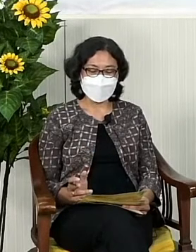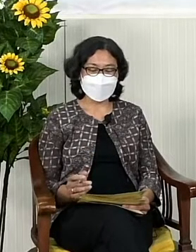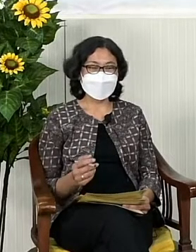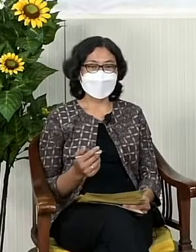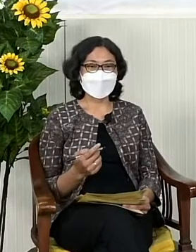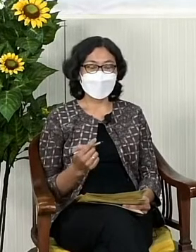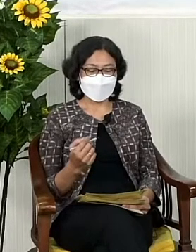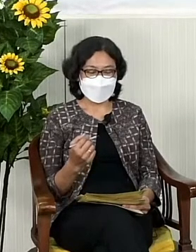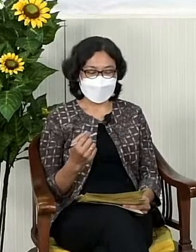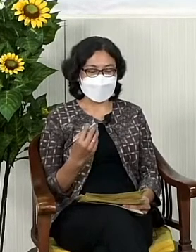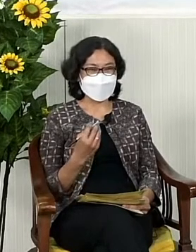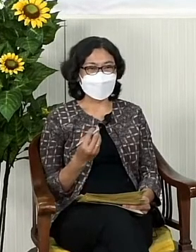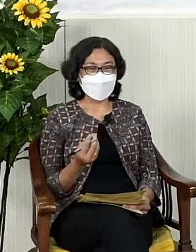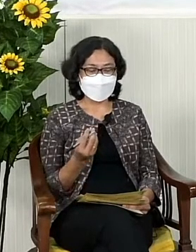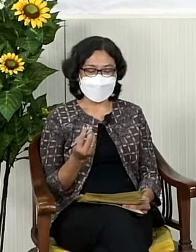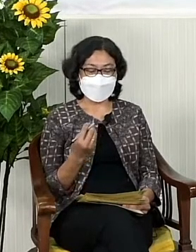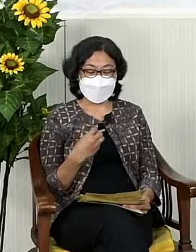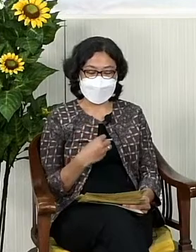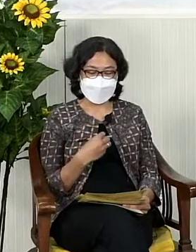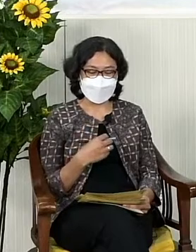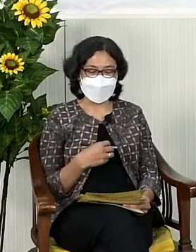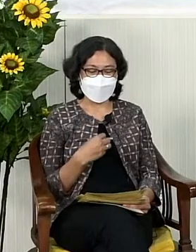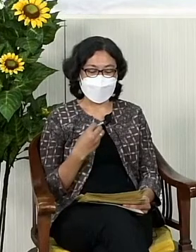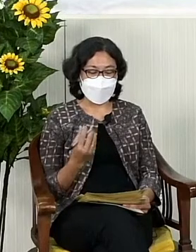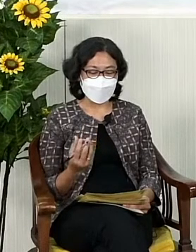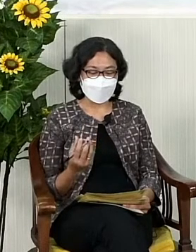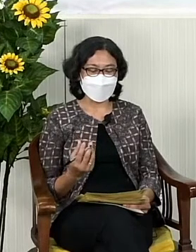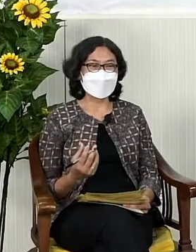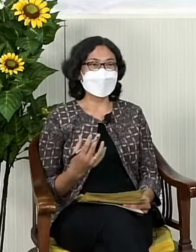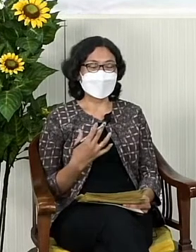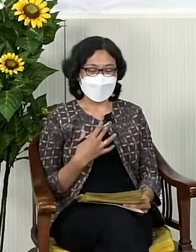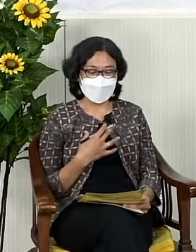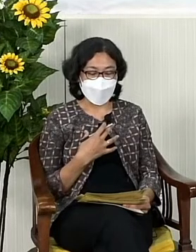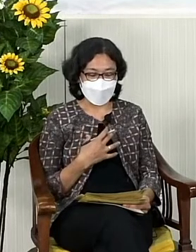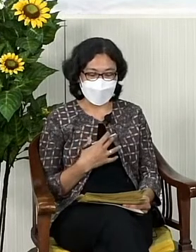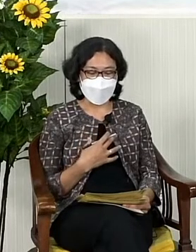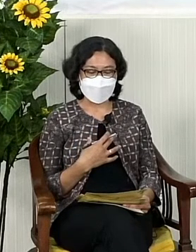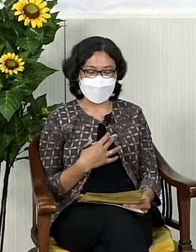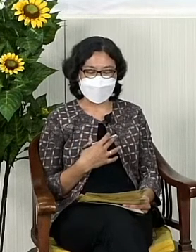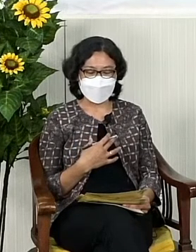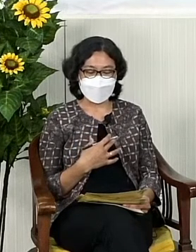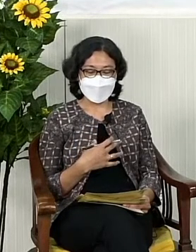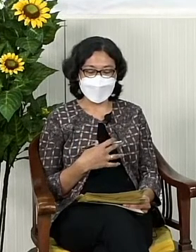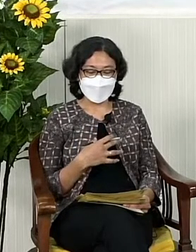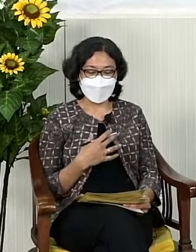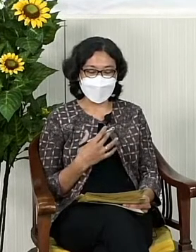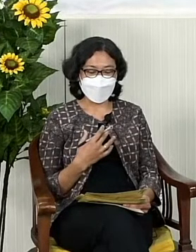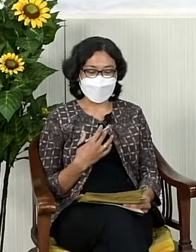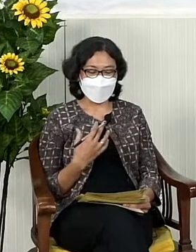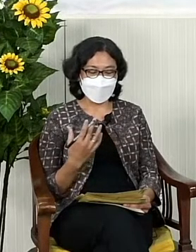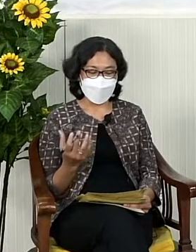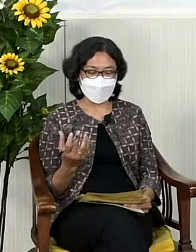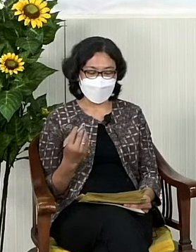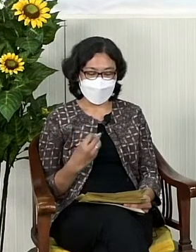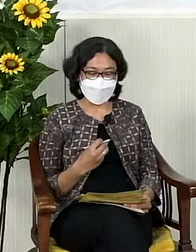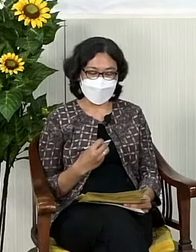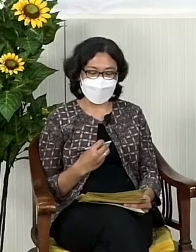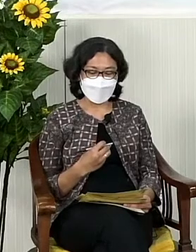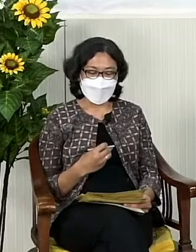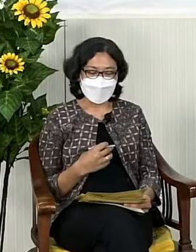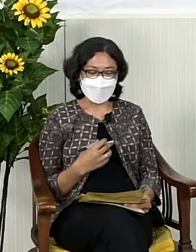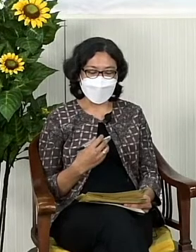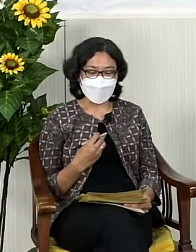something, what is in and out in our body. Not only the way to